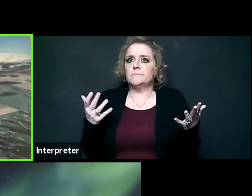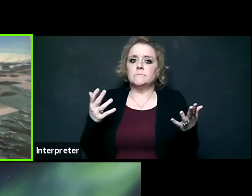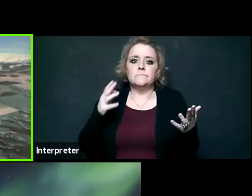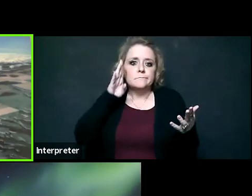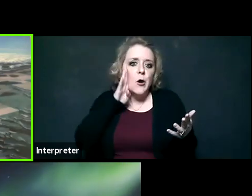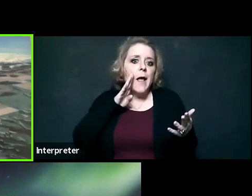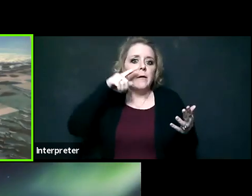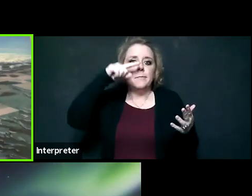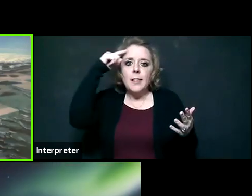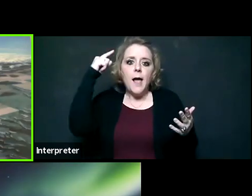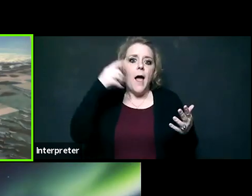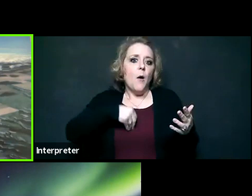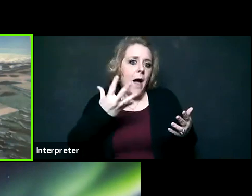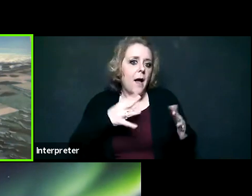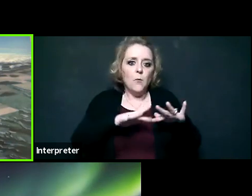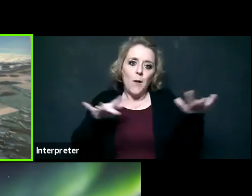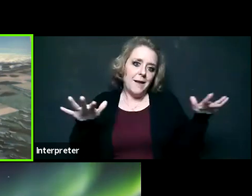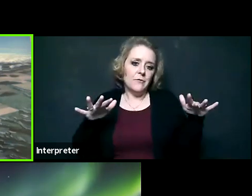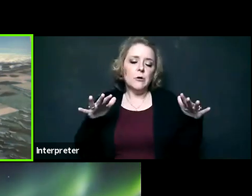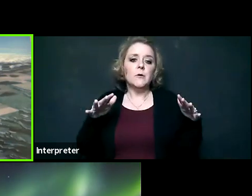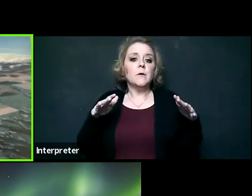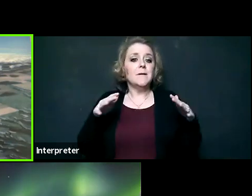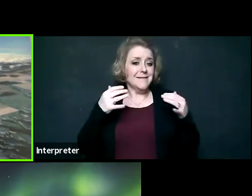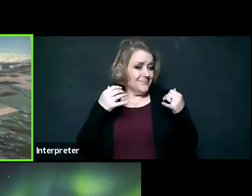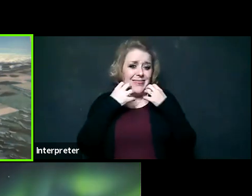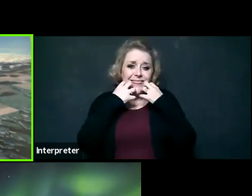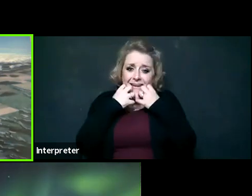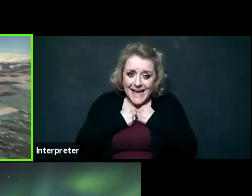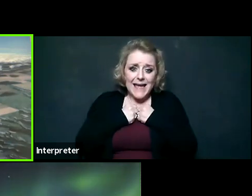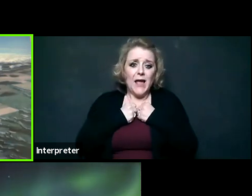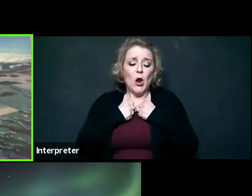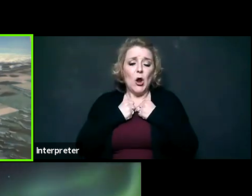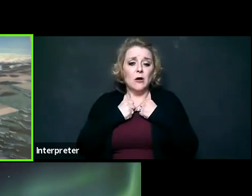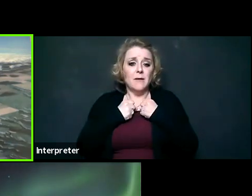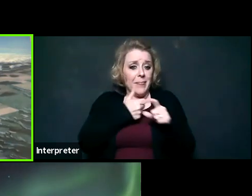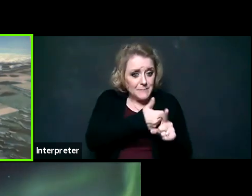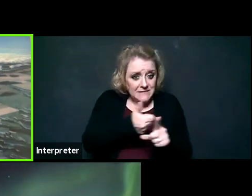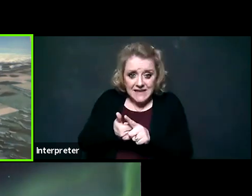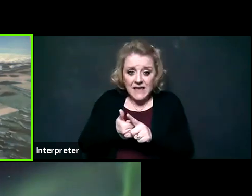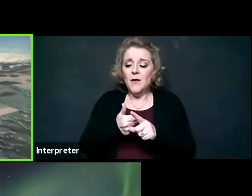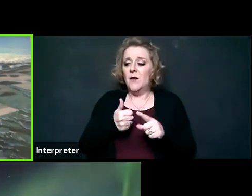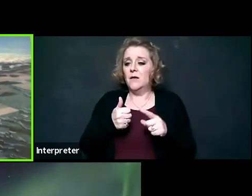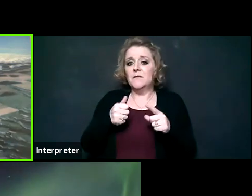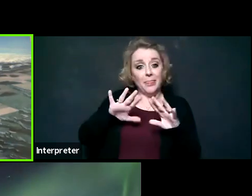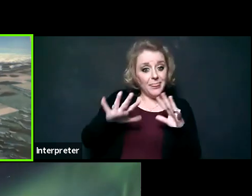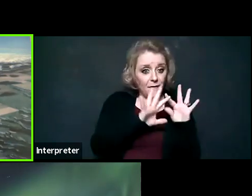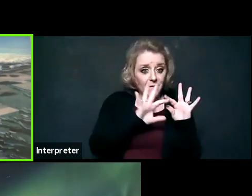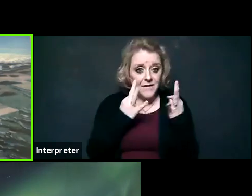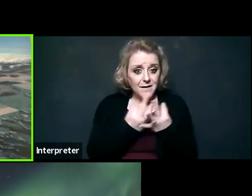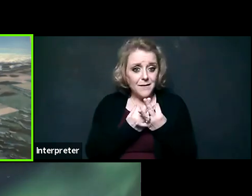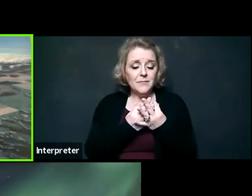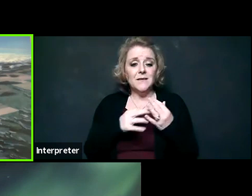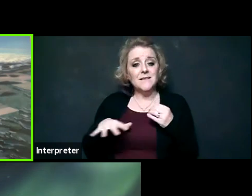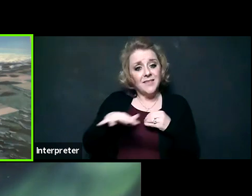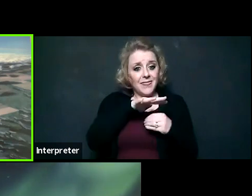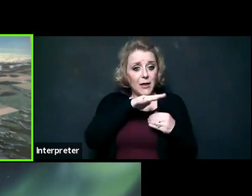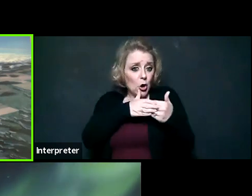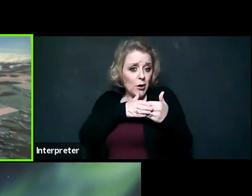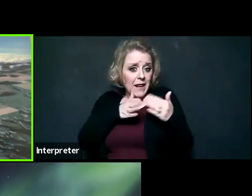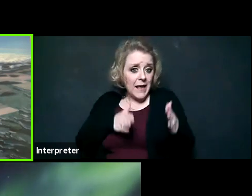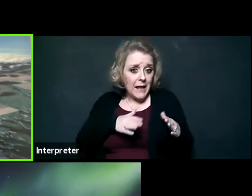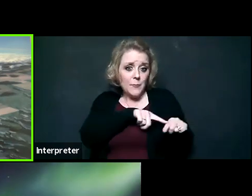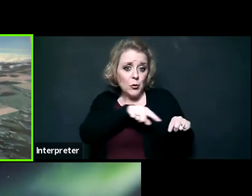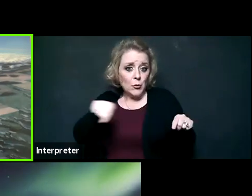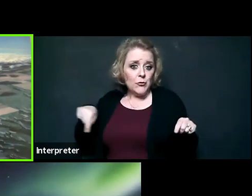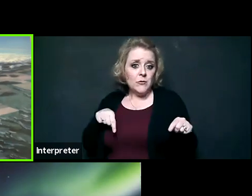brown, black, white, they care about themselves, they care about their families, they care about their neighbors. And I think you see that in the way we